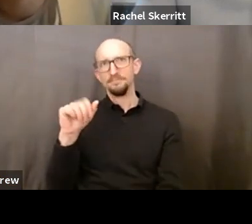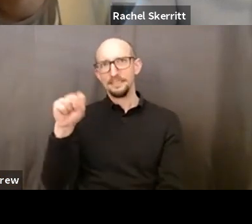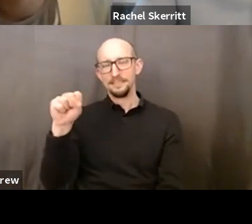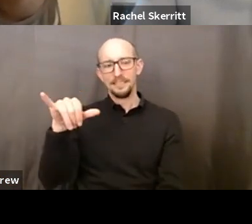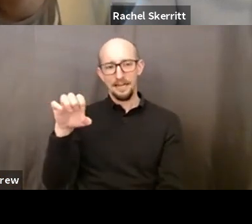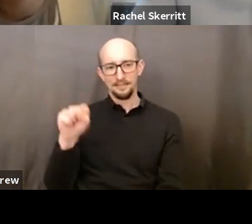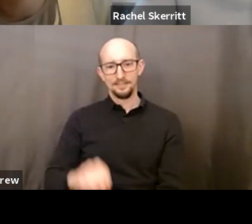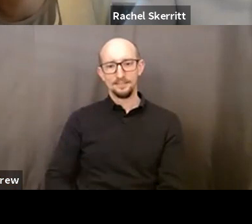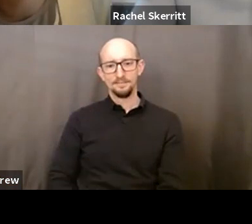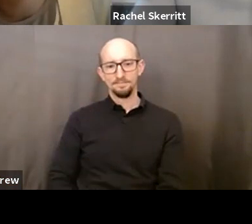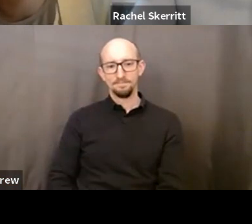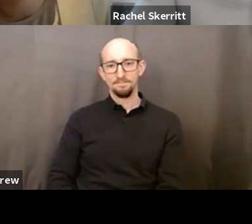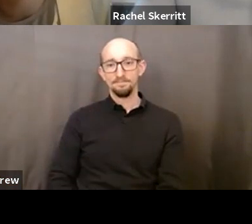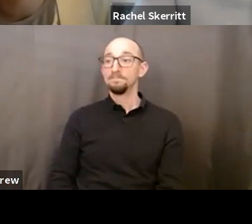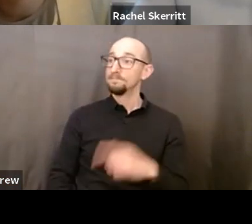Ms. Garrett?